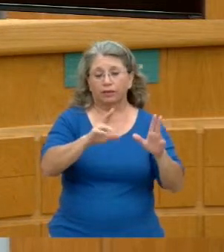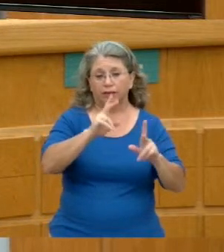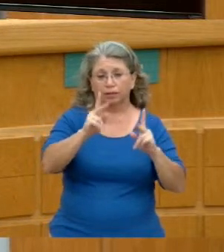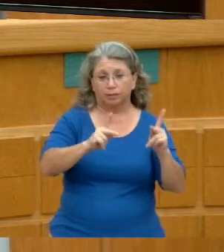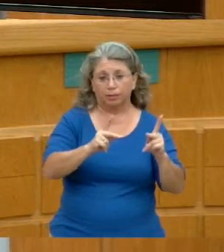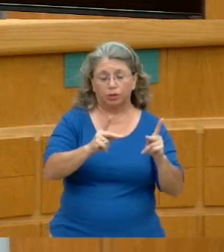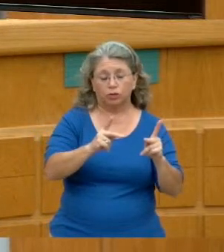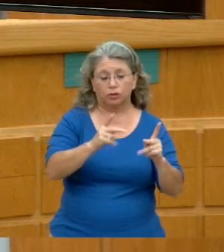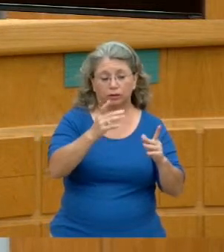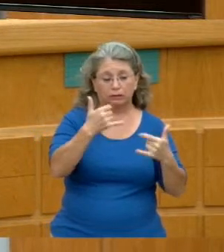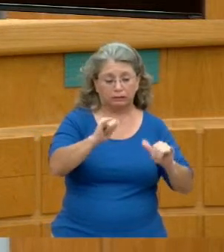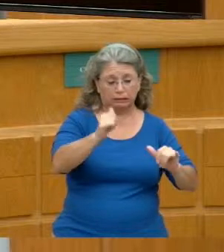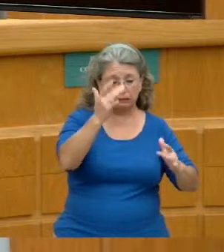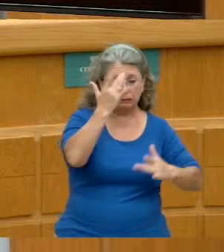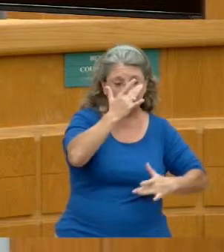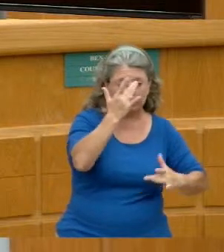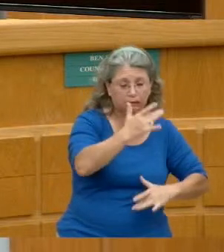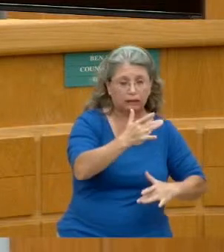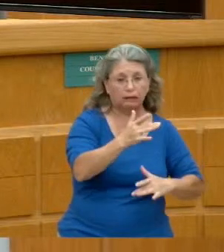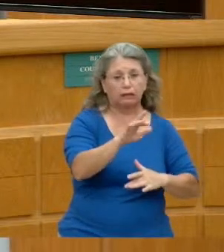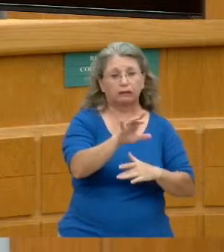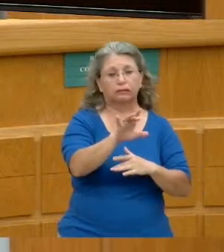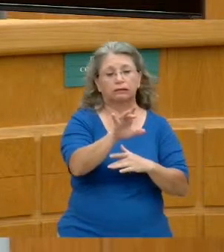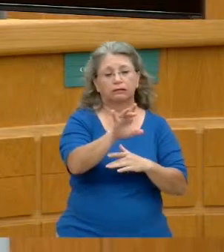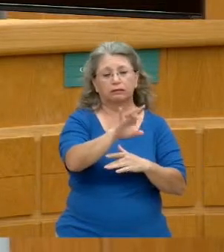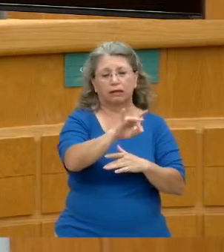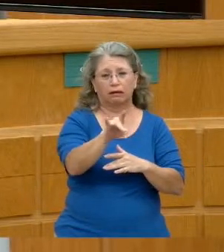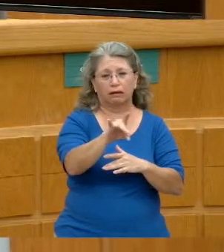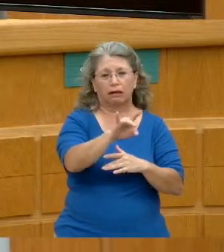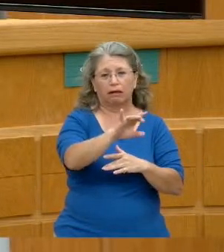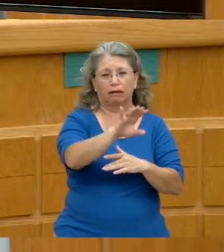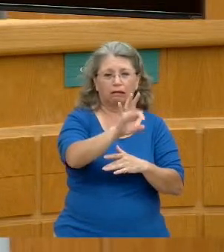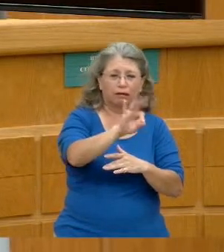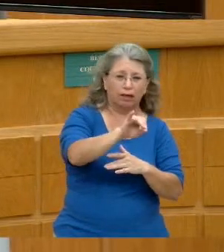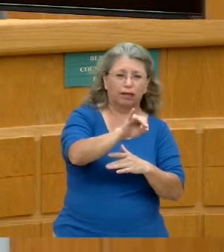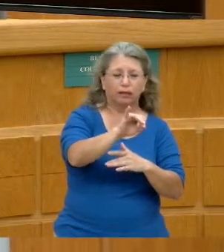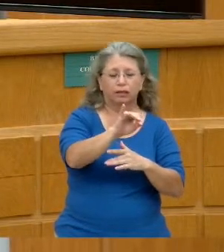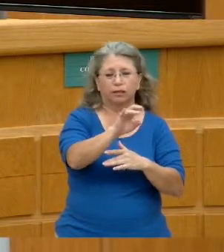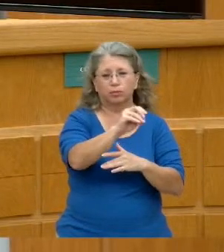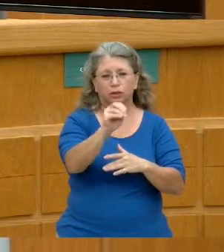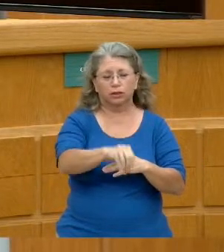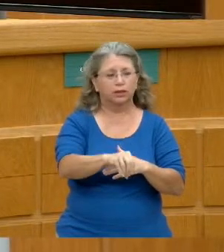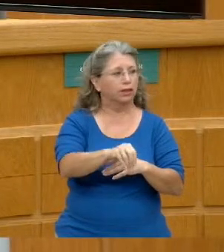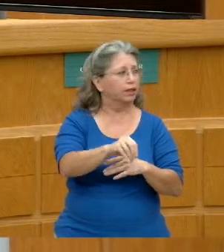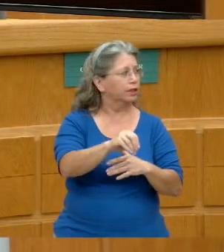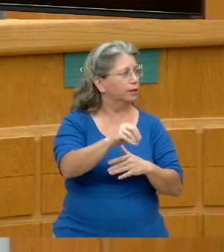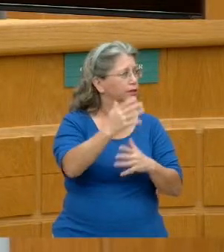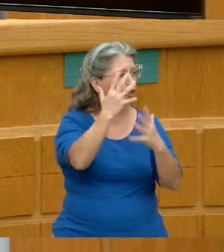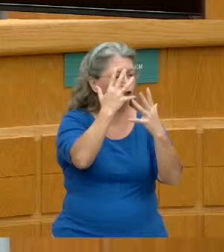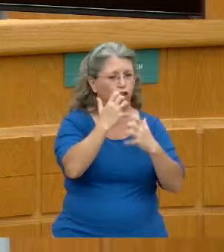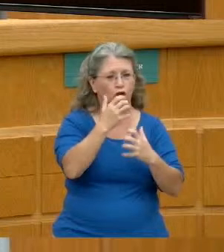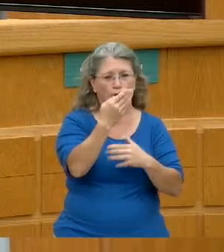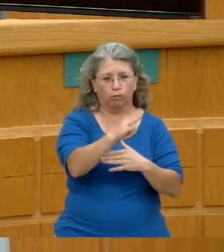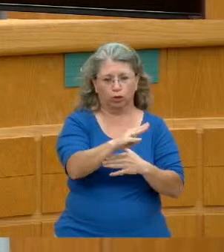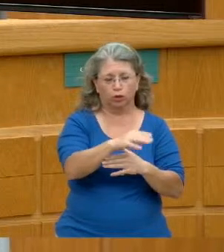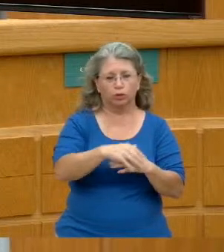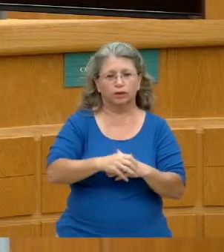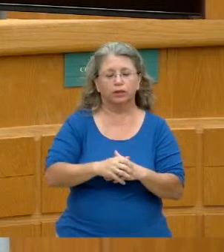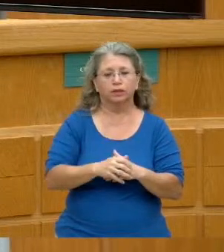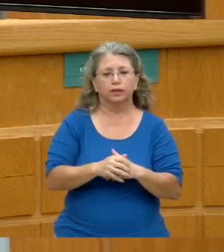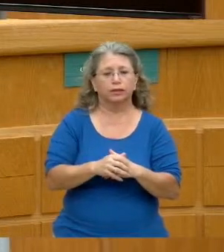recovered. 88%, almost 90% is in that dark blue, the 2,416 active cases.